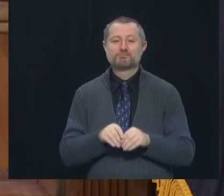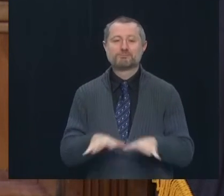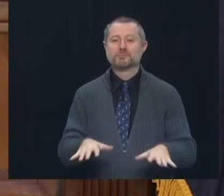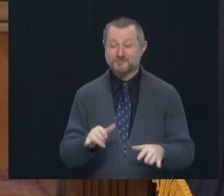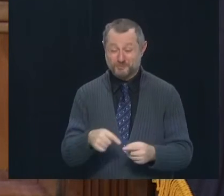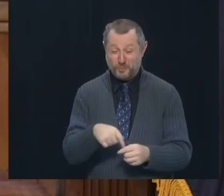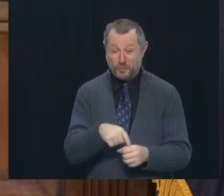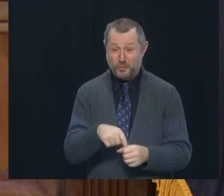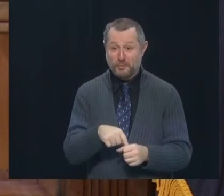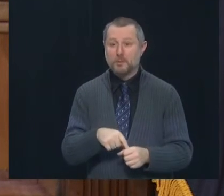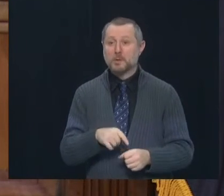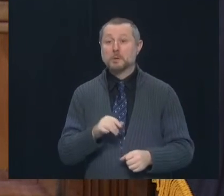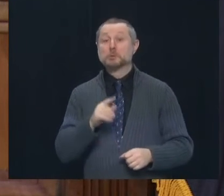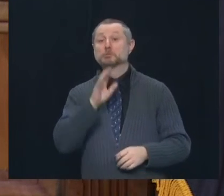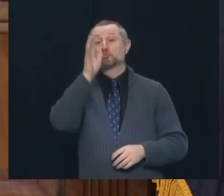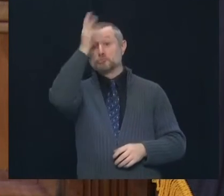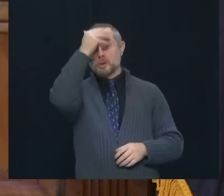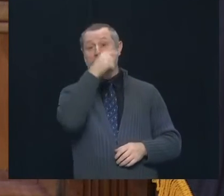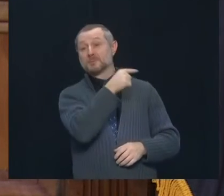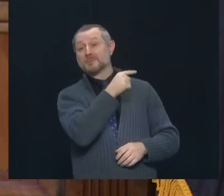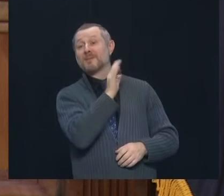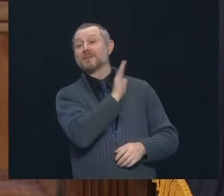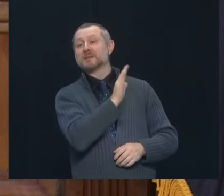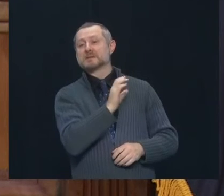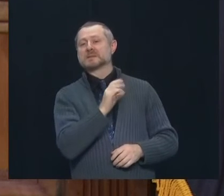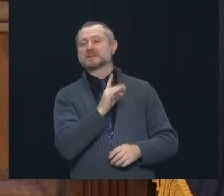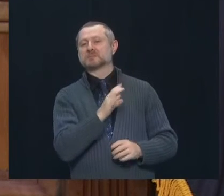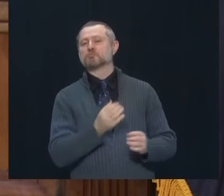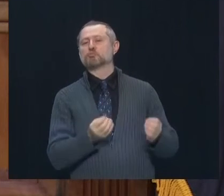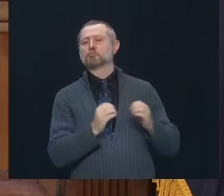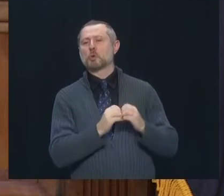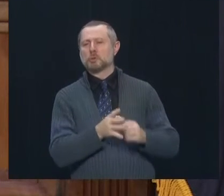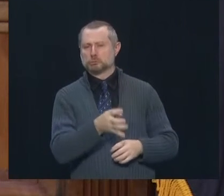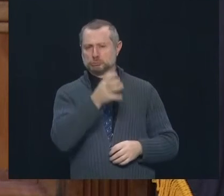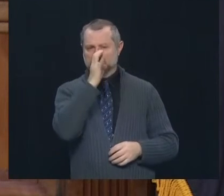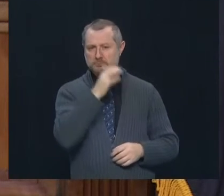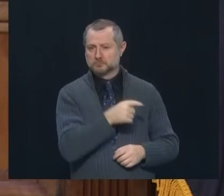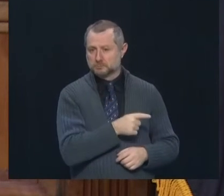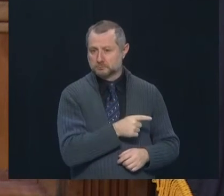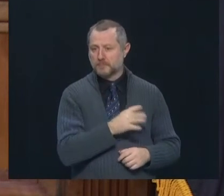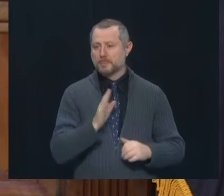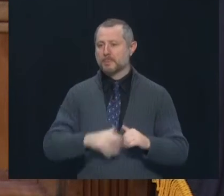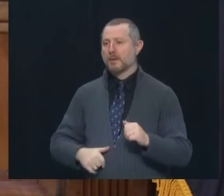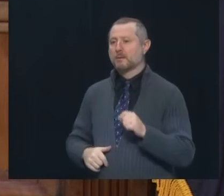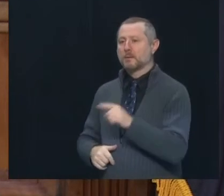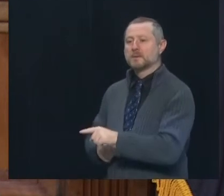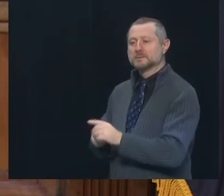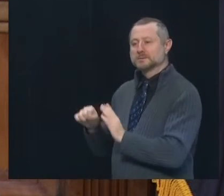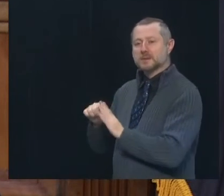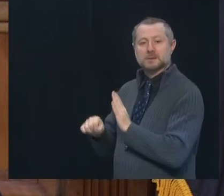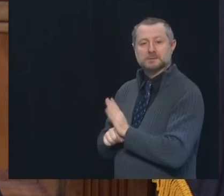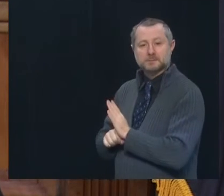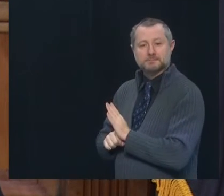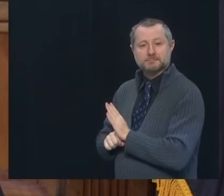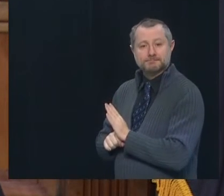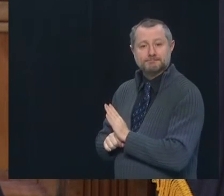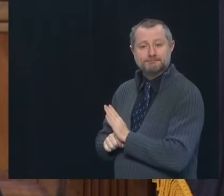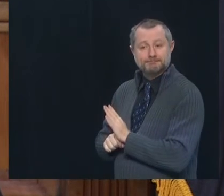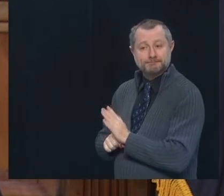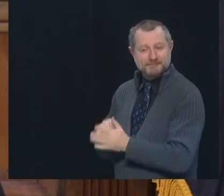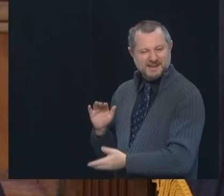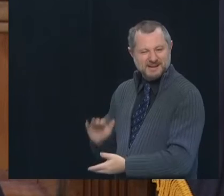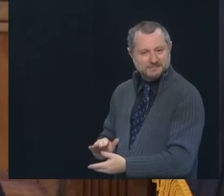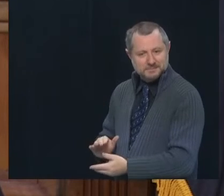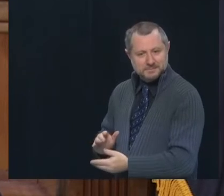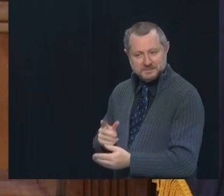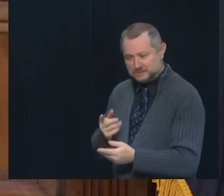Trump's guidance is more strict than the state's guidance. It's no politics.